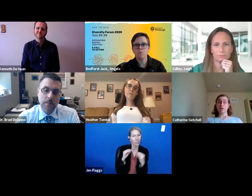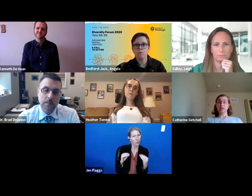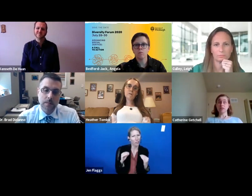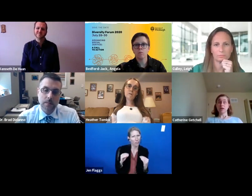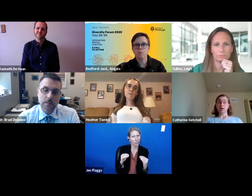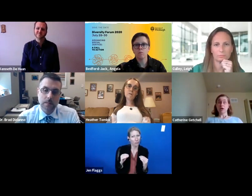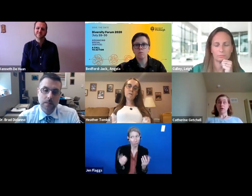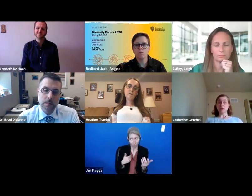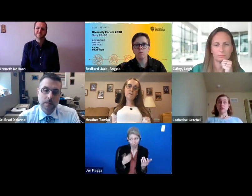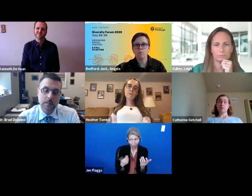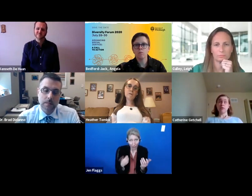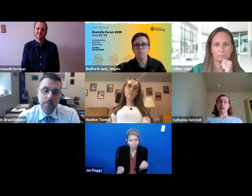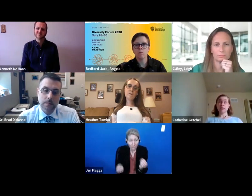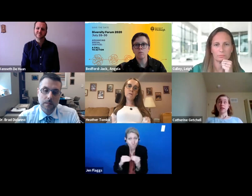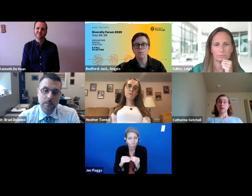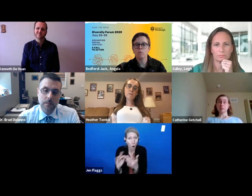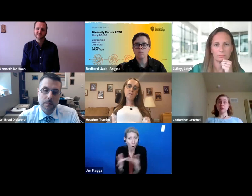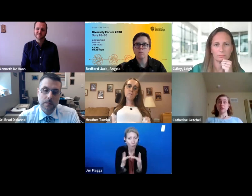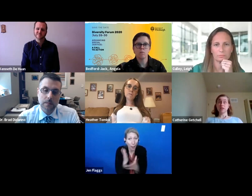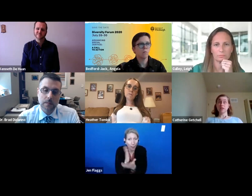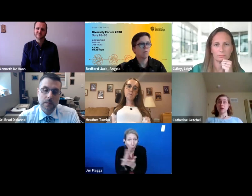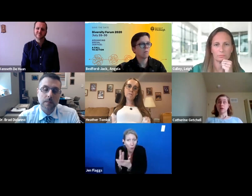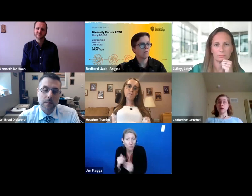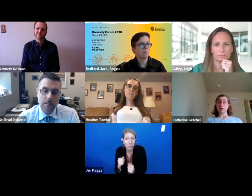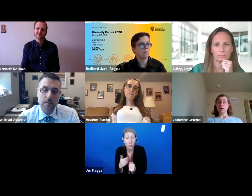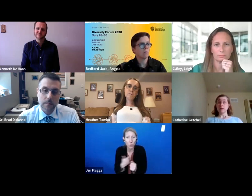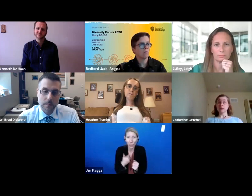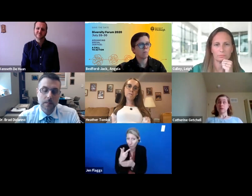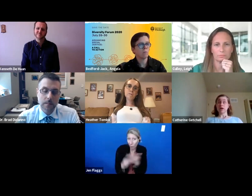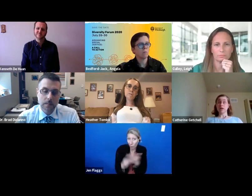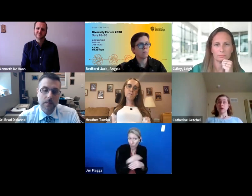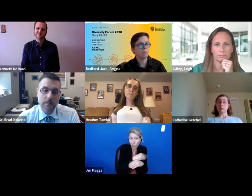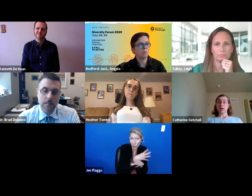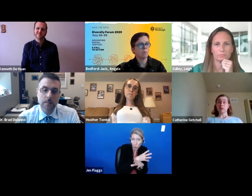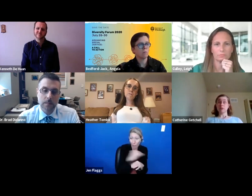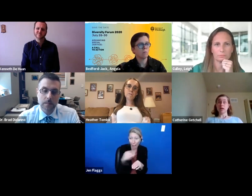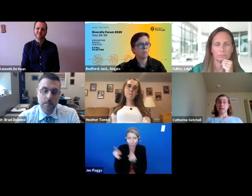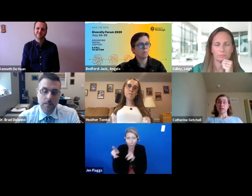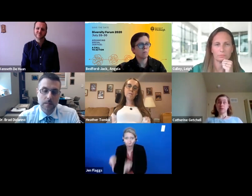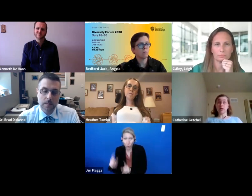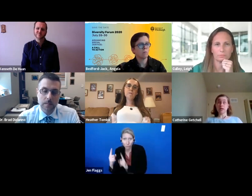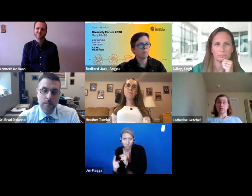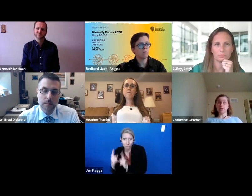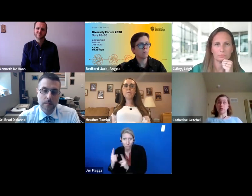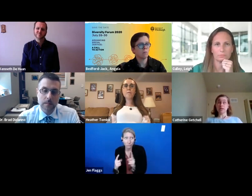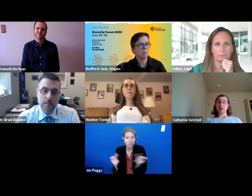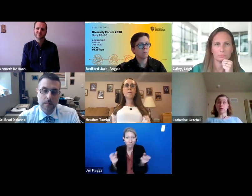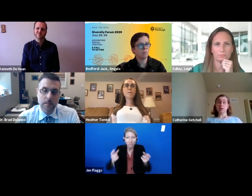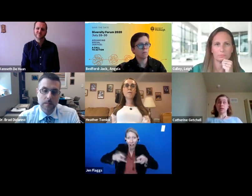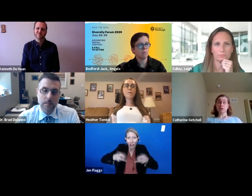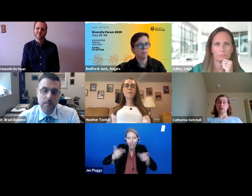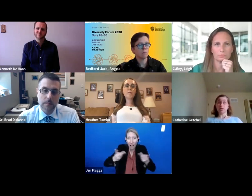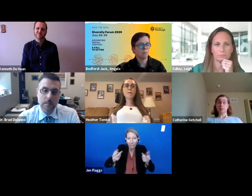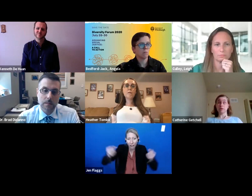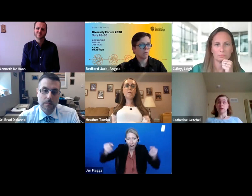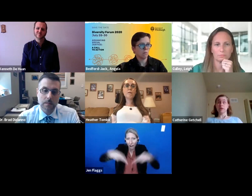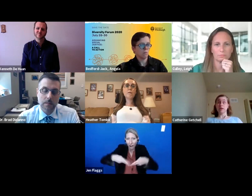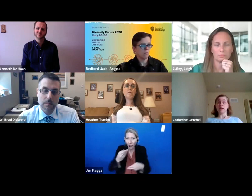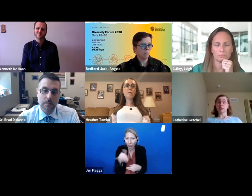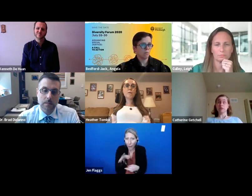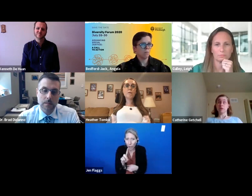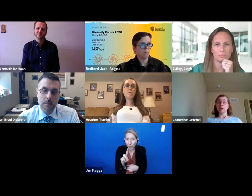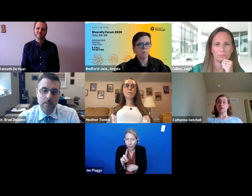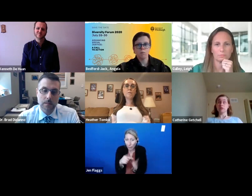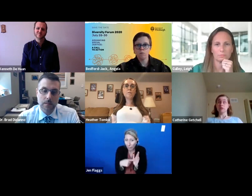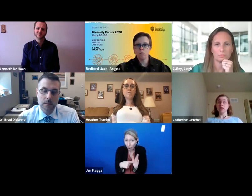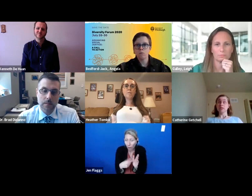online components? Are there Zoom meetings and in person? Are there sort of hybrid model kinds of things? So that's a really interesting opportunity